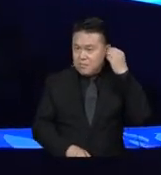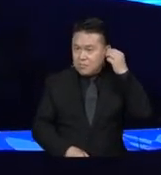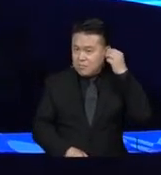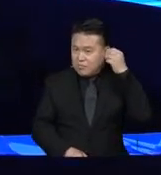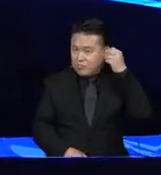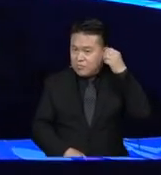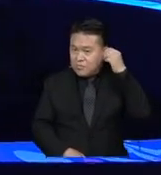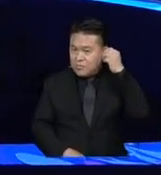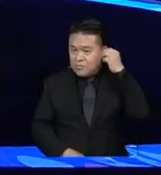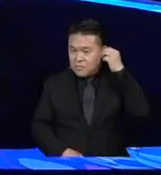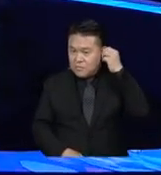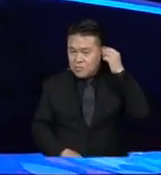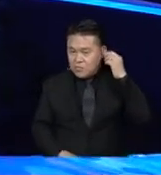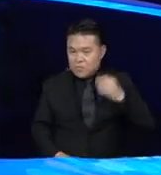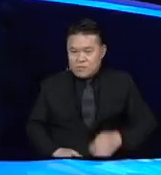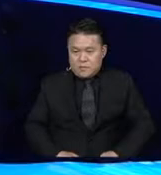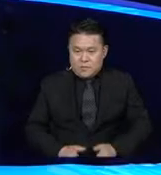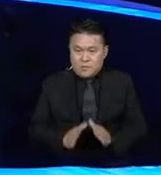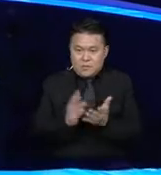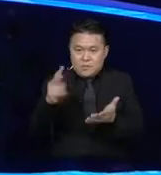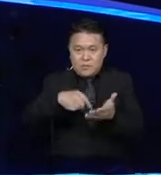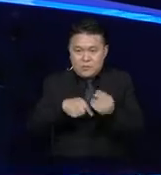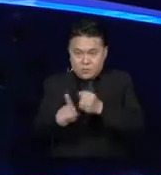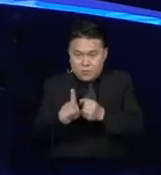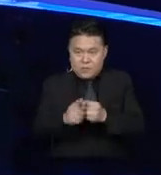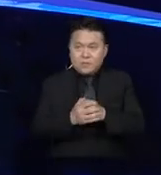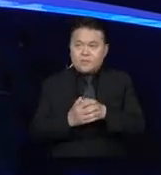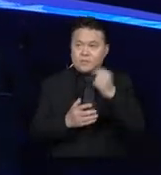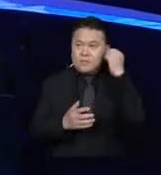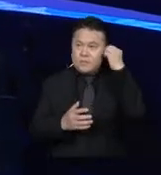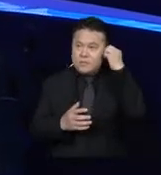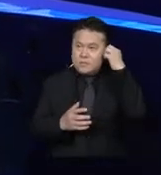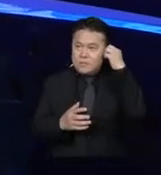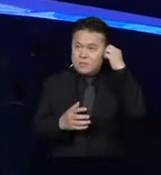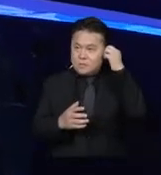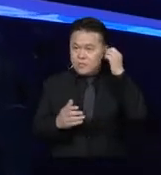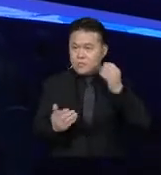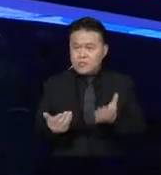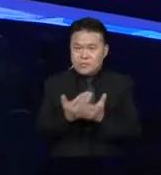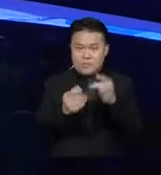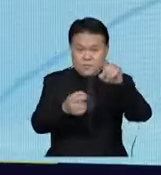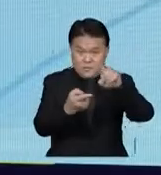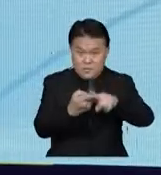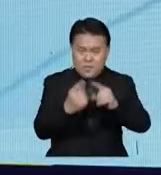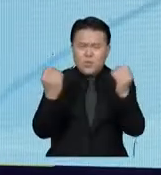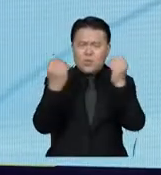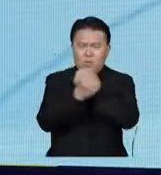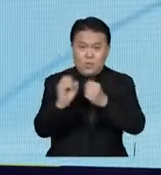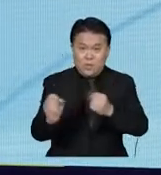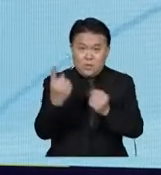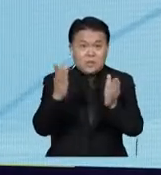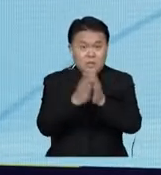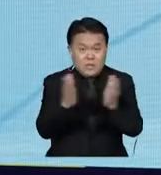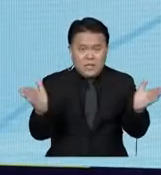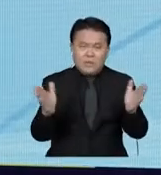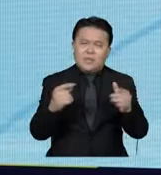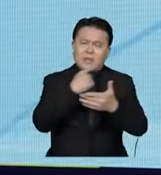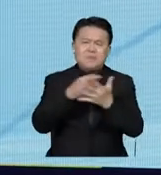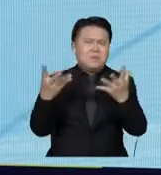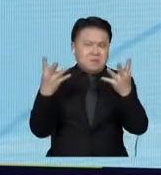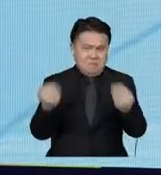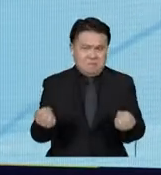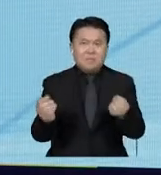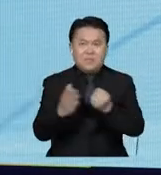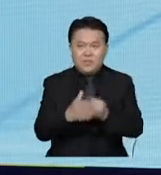popular misunderstanding about evolution that has really led to a lot of harm. When people think of evolution,